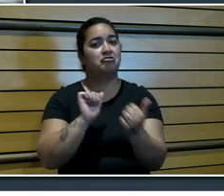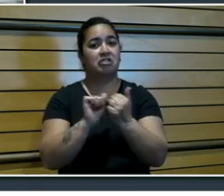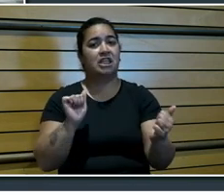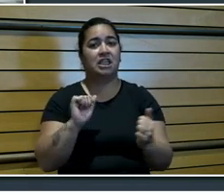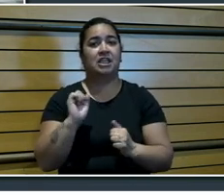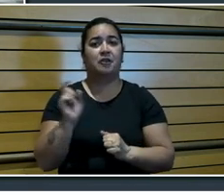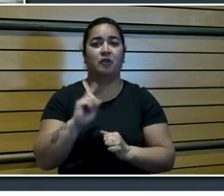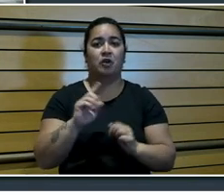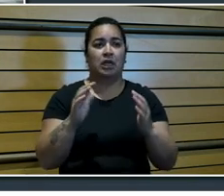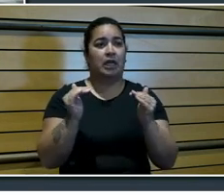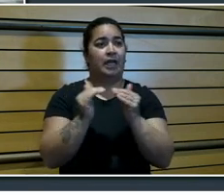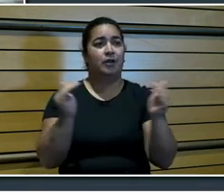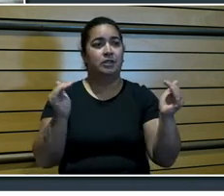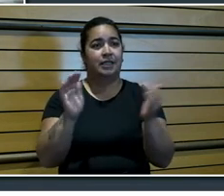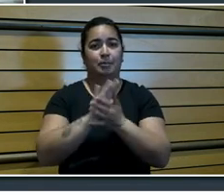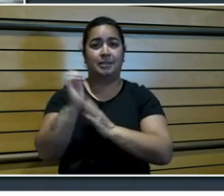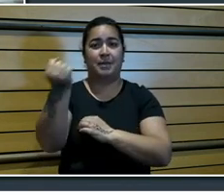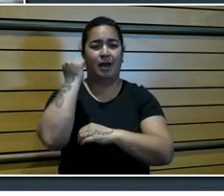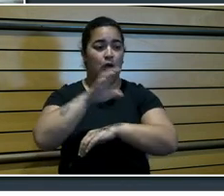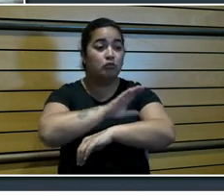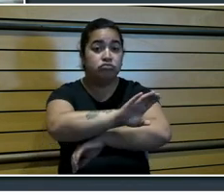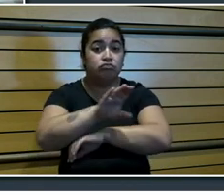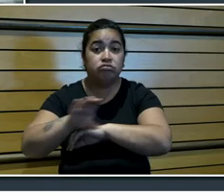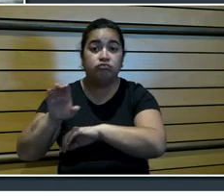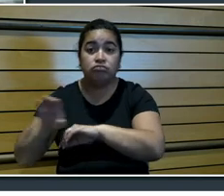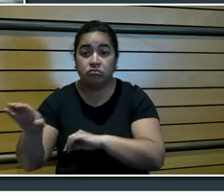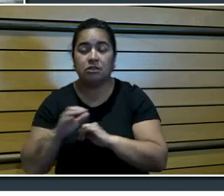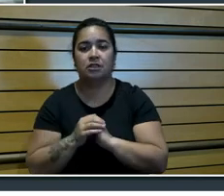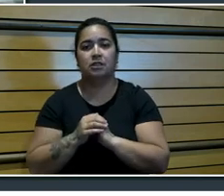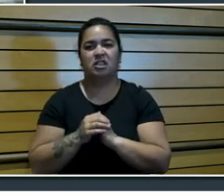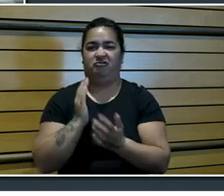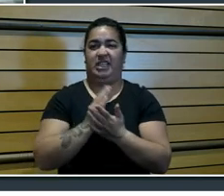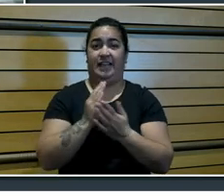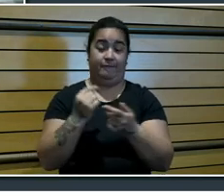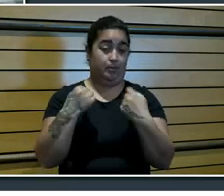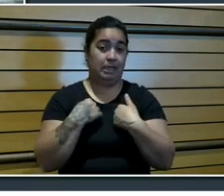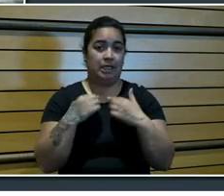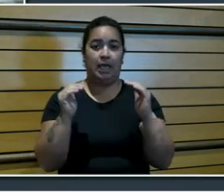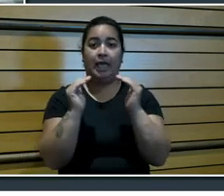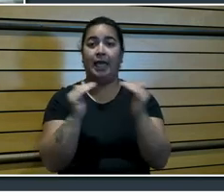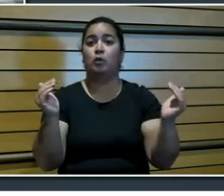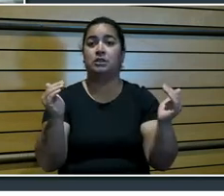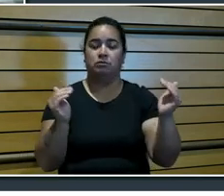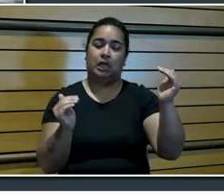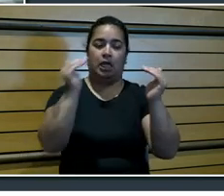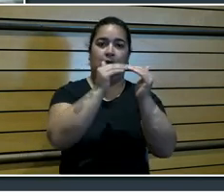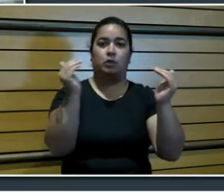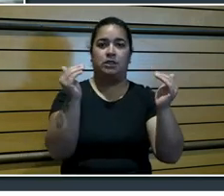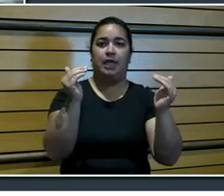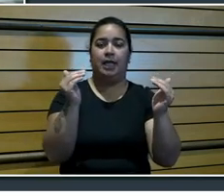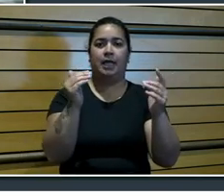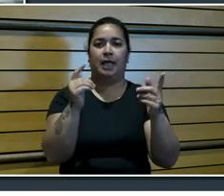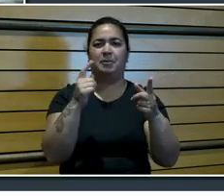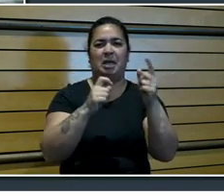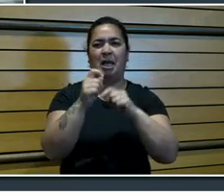equity is about redistributing power. I think equity is solely based around the argument of fairness. And